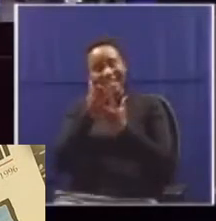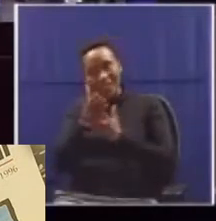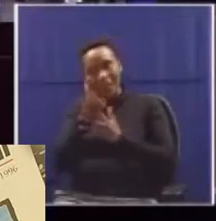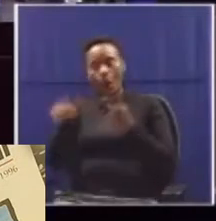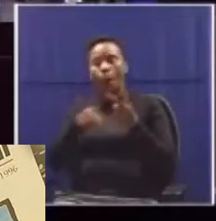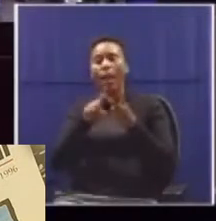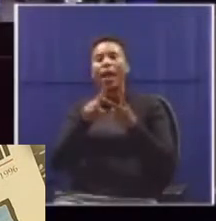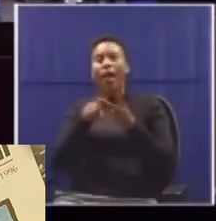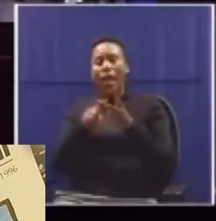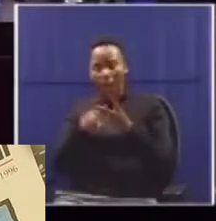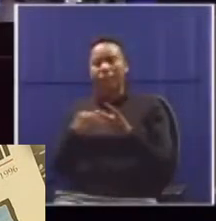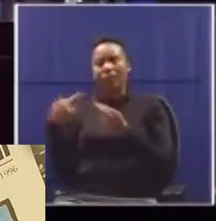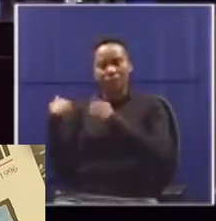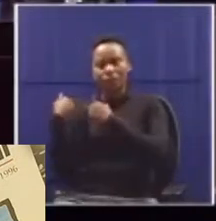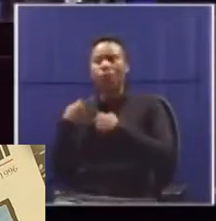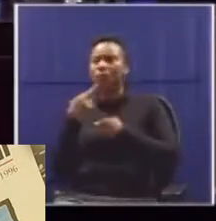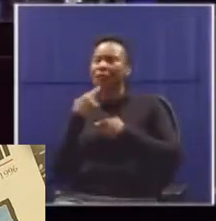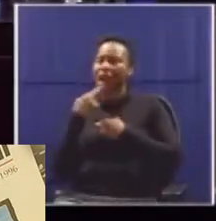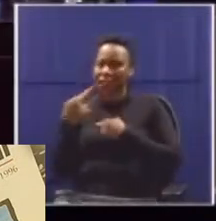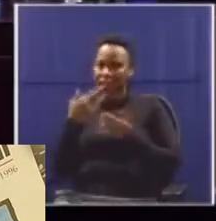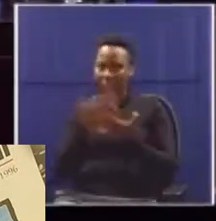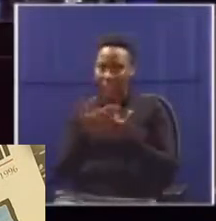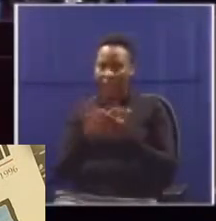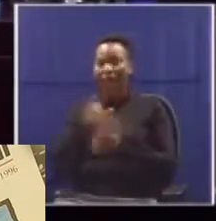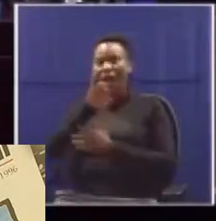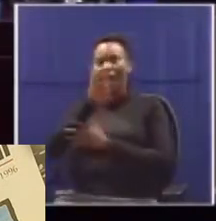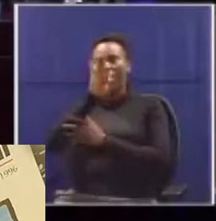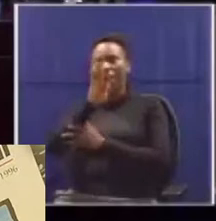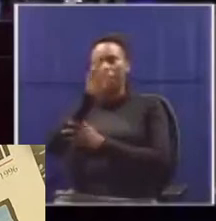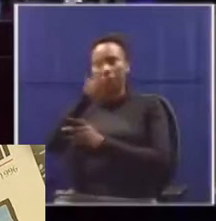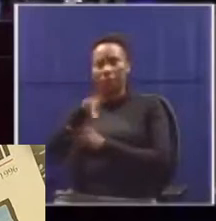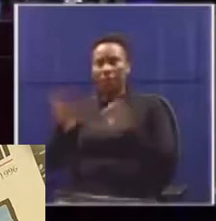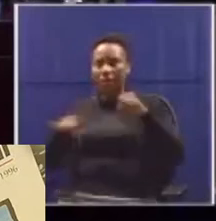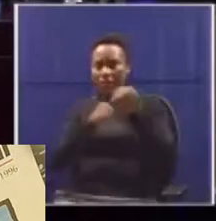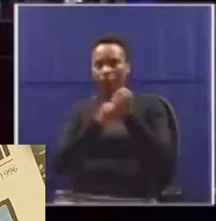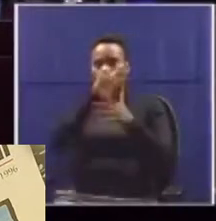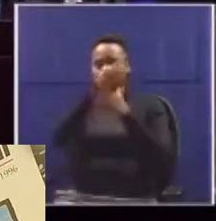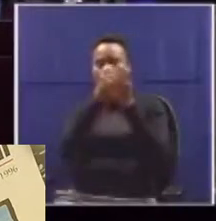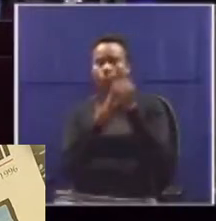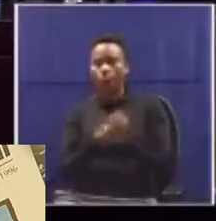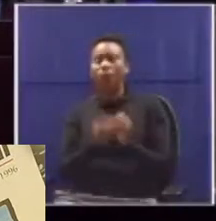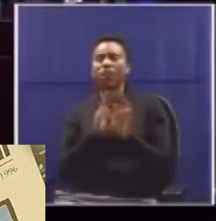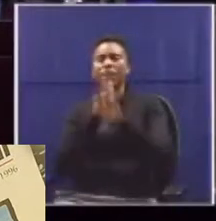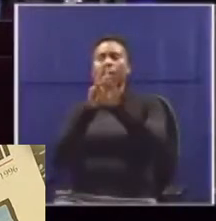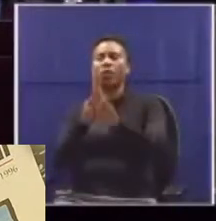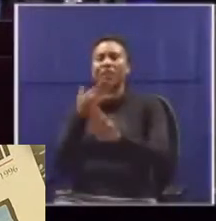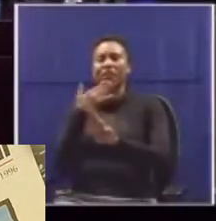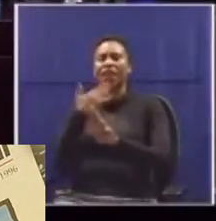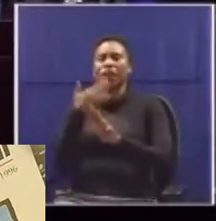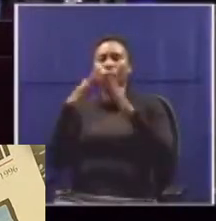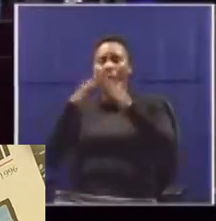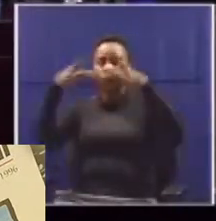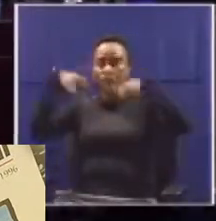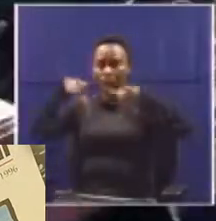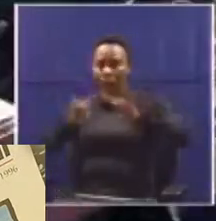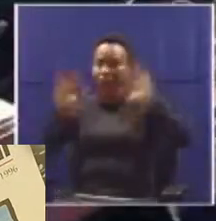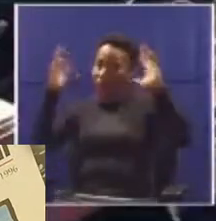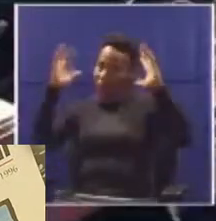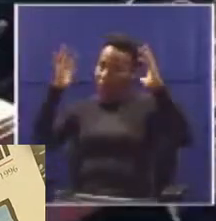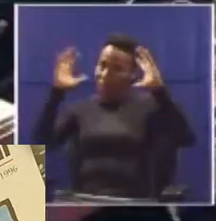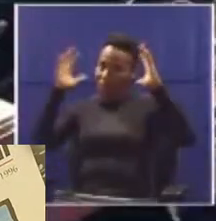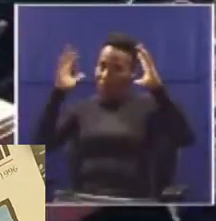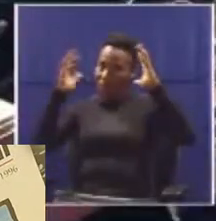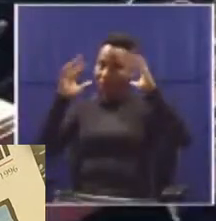the ifp supports both reports I think to Health Care thank you thank